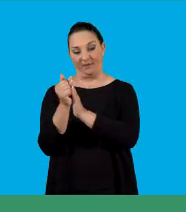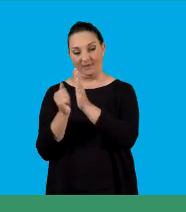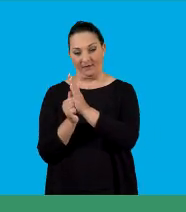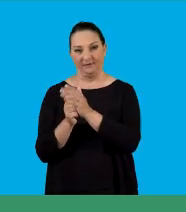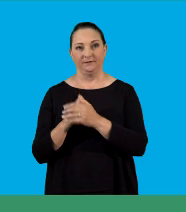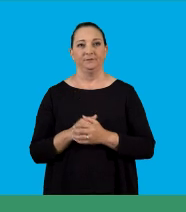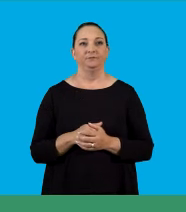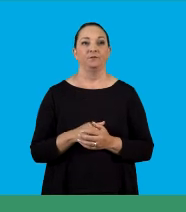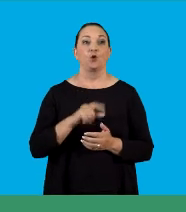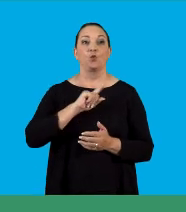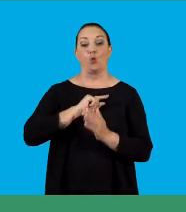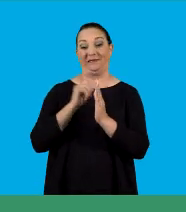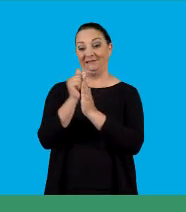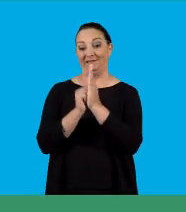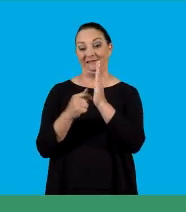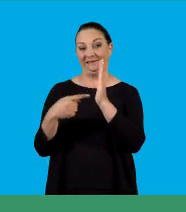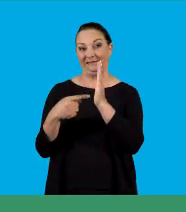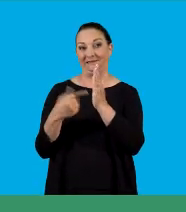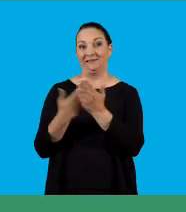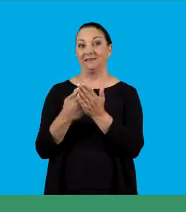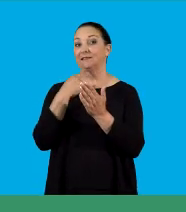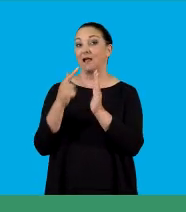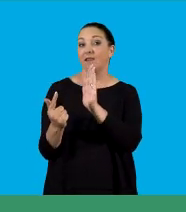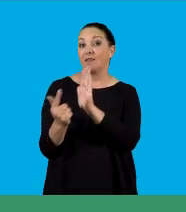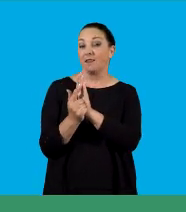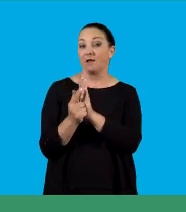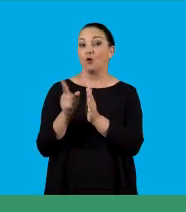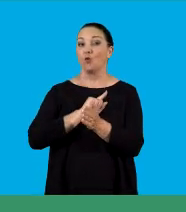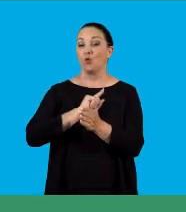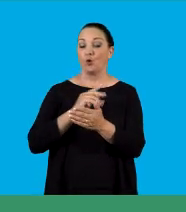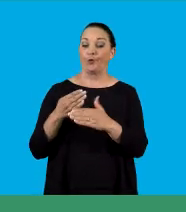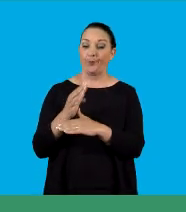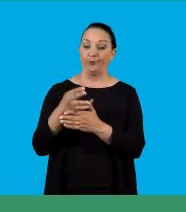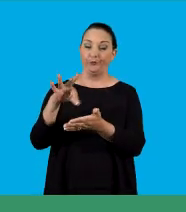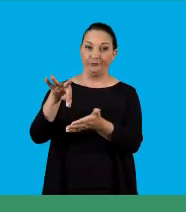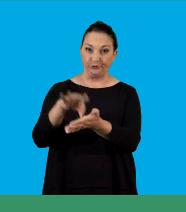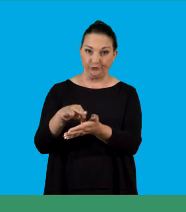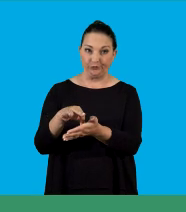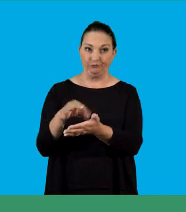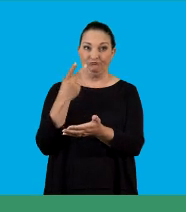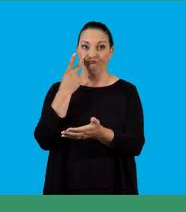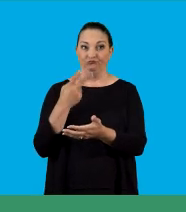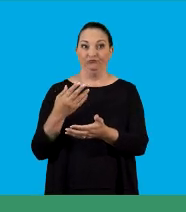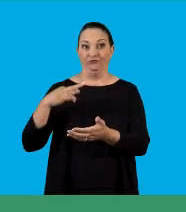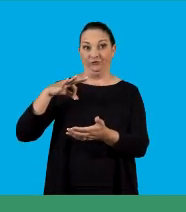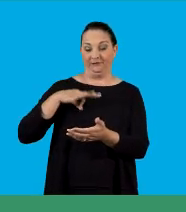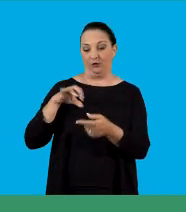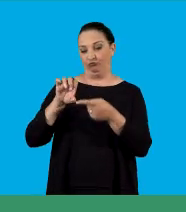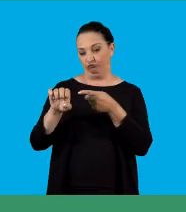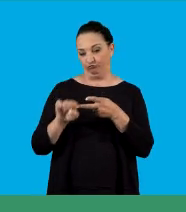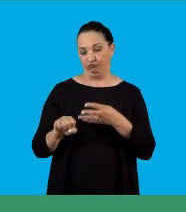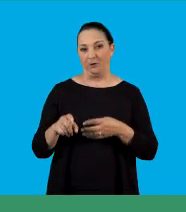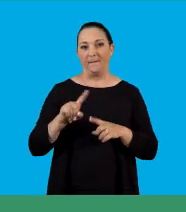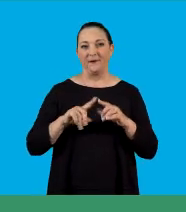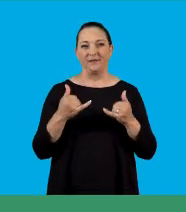outlines the legalities such as the employment contract which may affect salary determination. Remember, with the